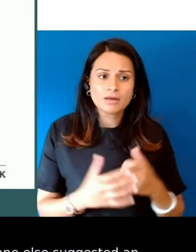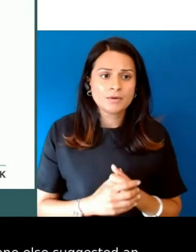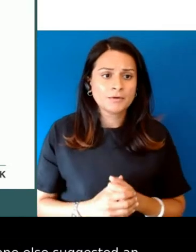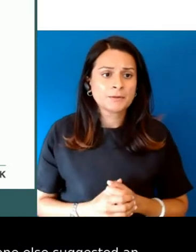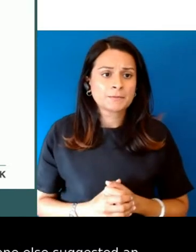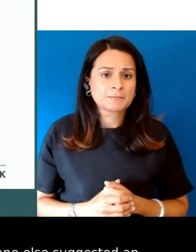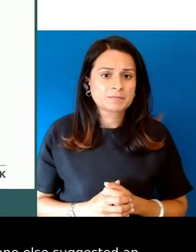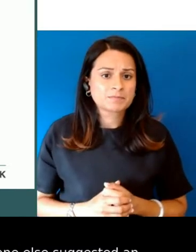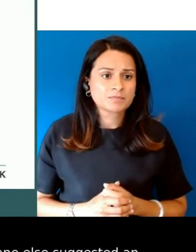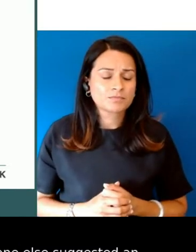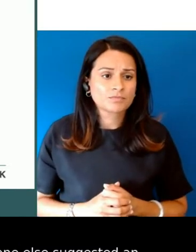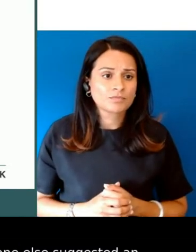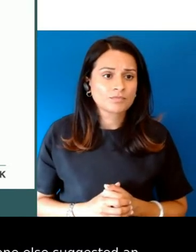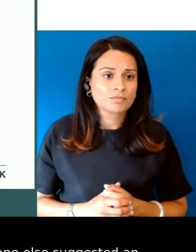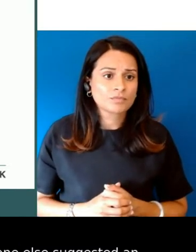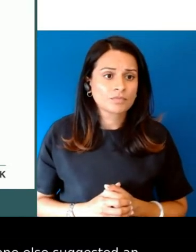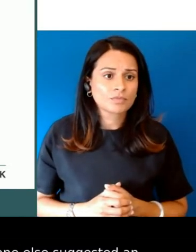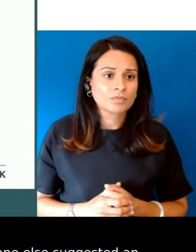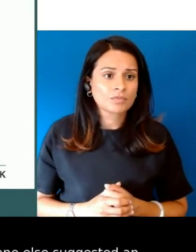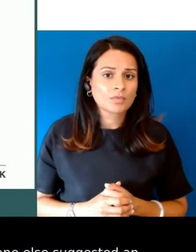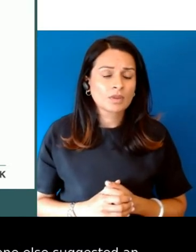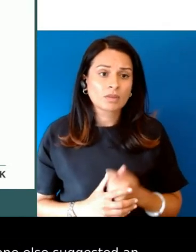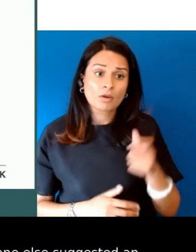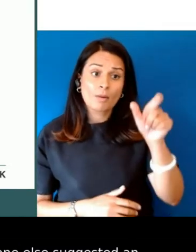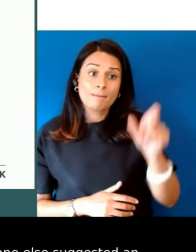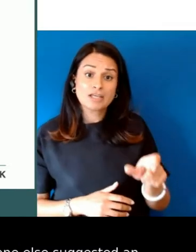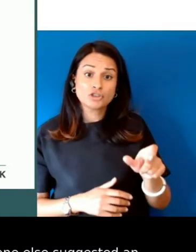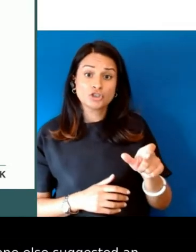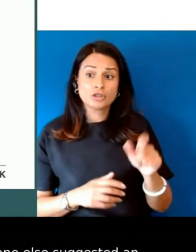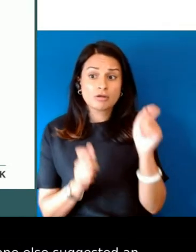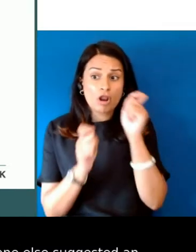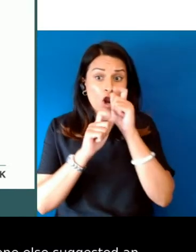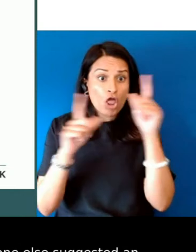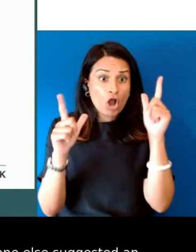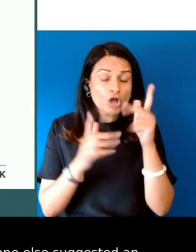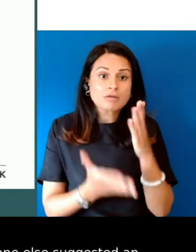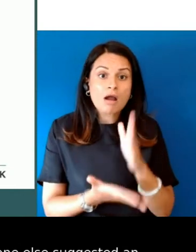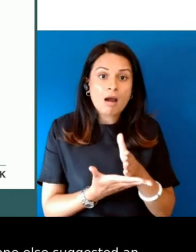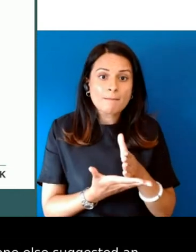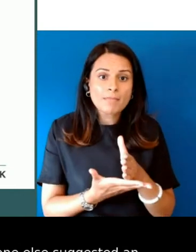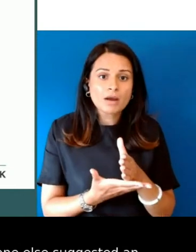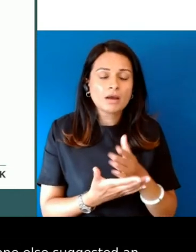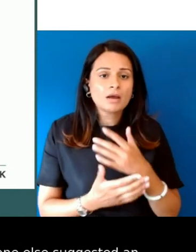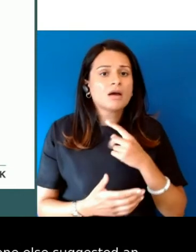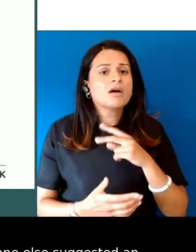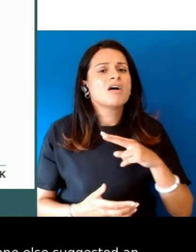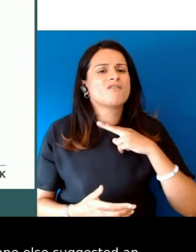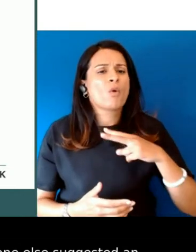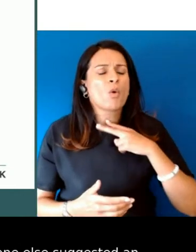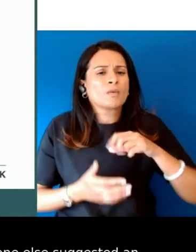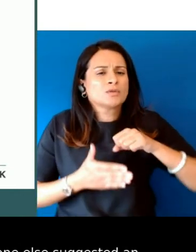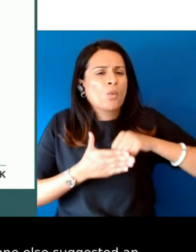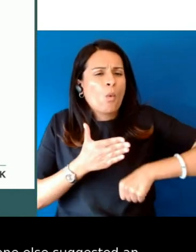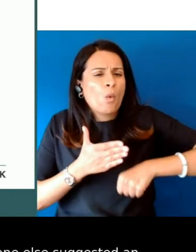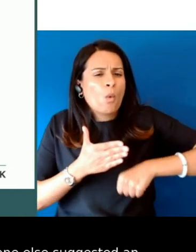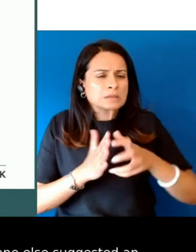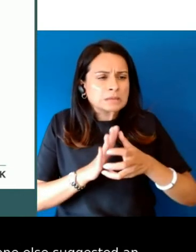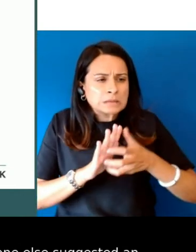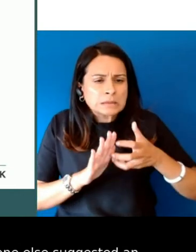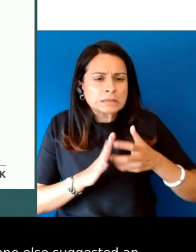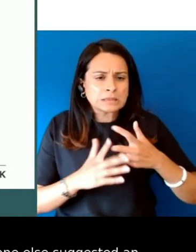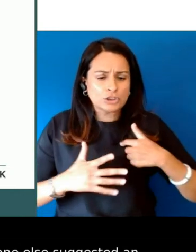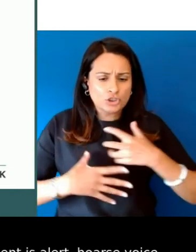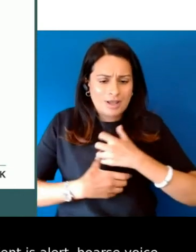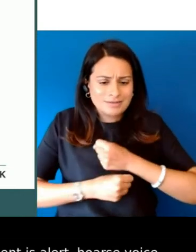again someone asked if the patient is alert but he is a horse voice feeling of tight chest so i think we're all in agreement